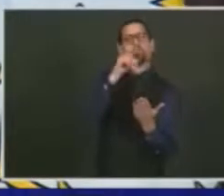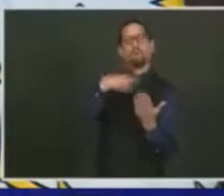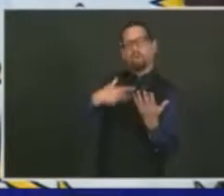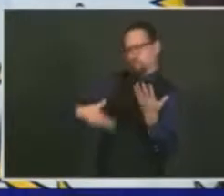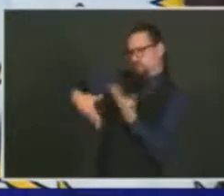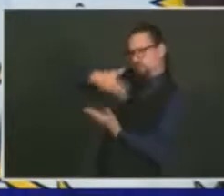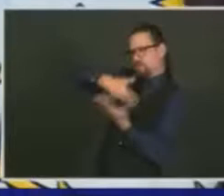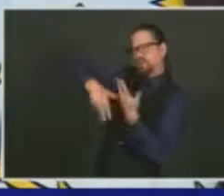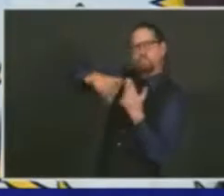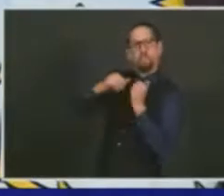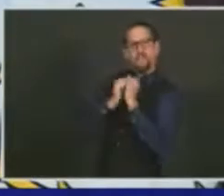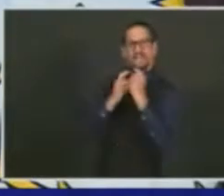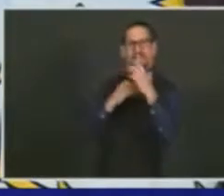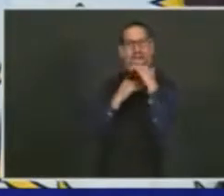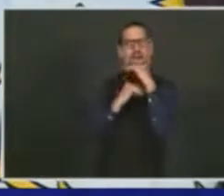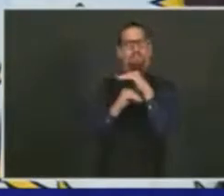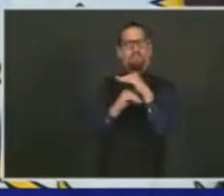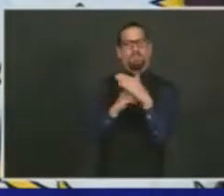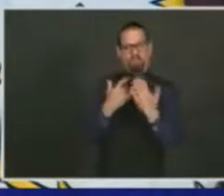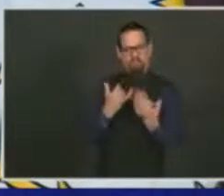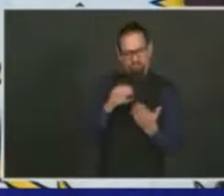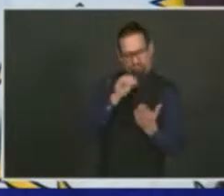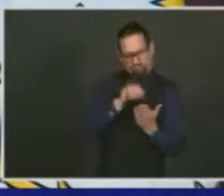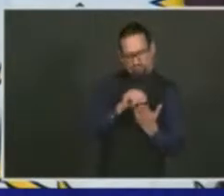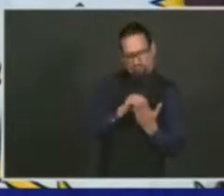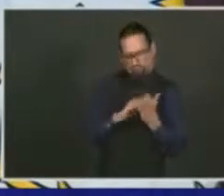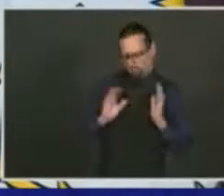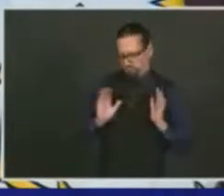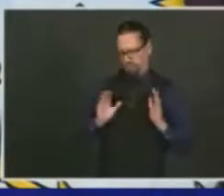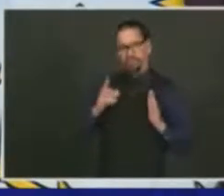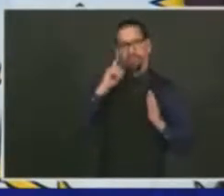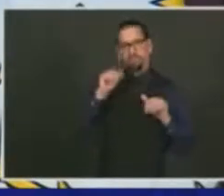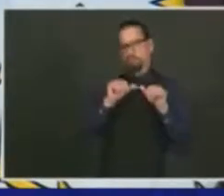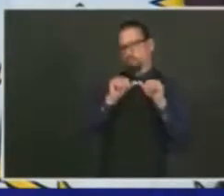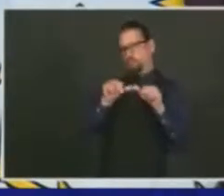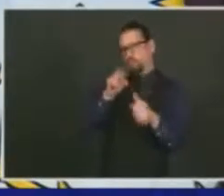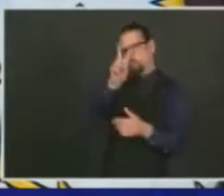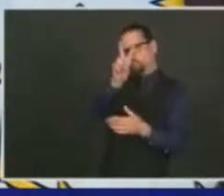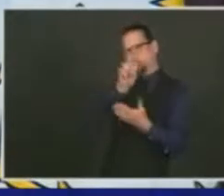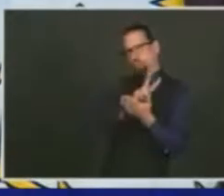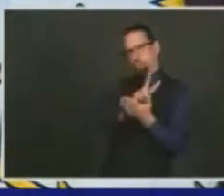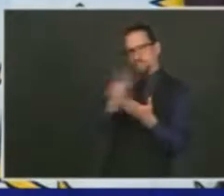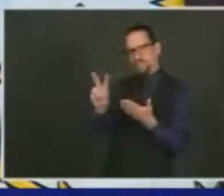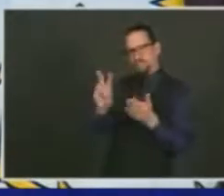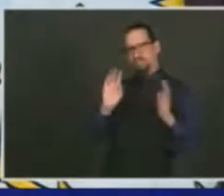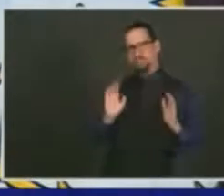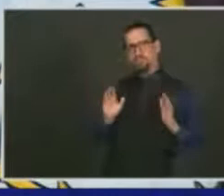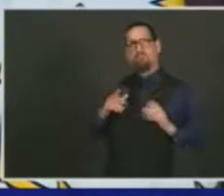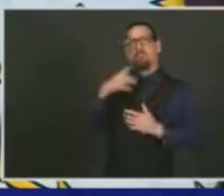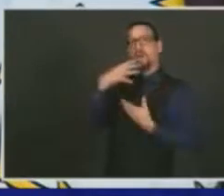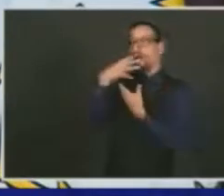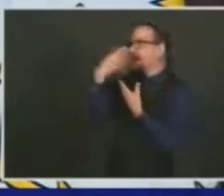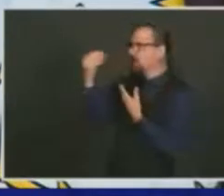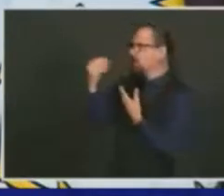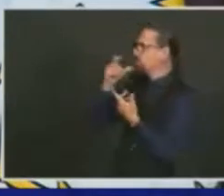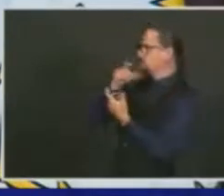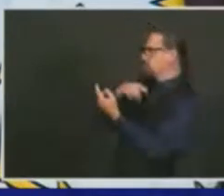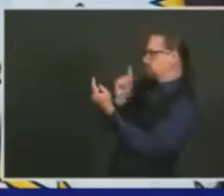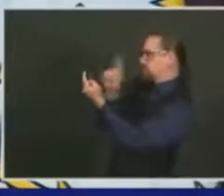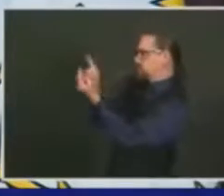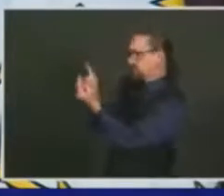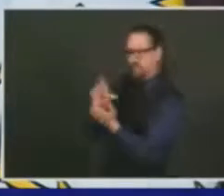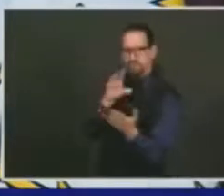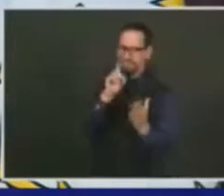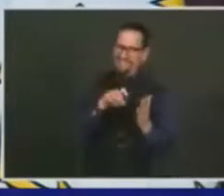weeks. Write down, who do you really need to be with in the next couple of weeks? People you live with,